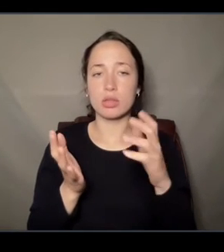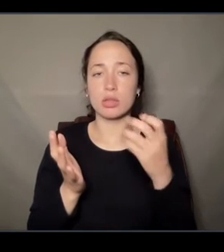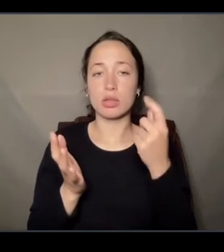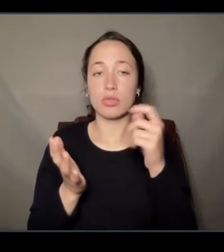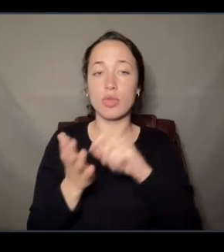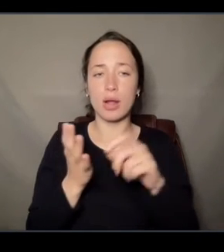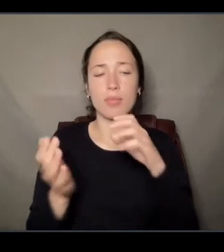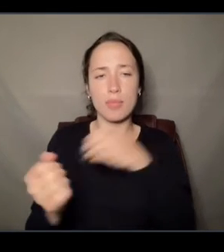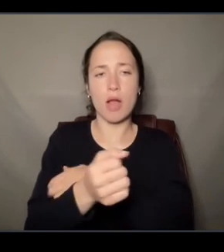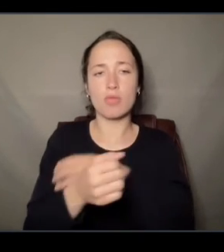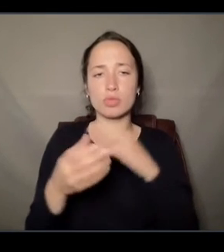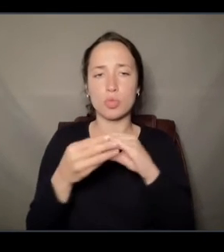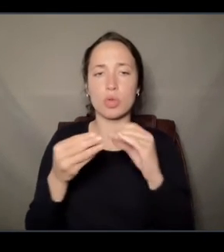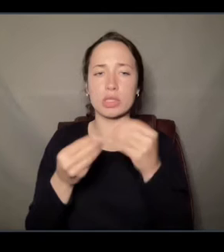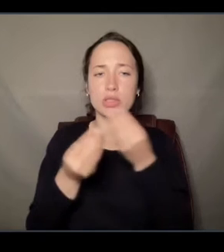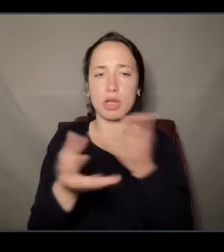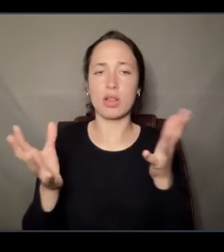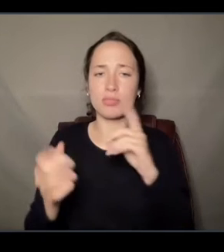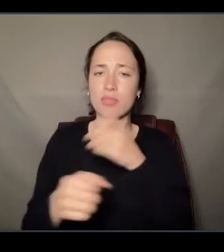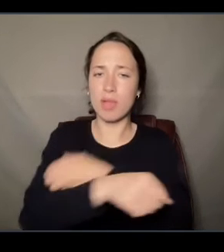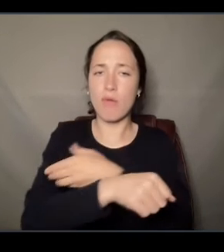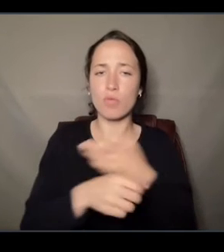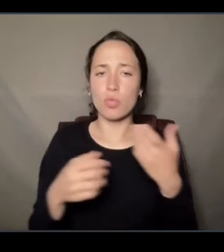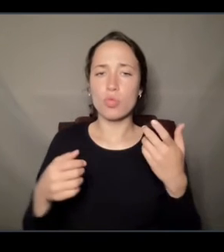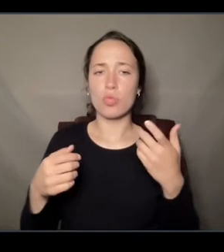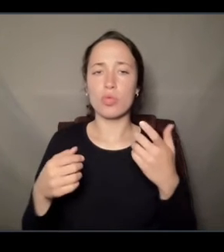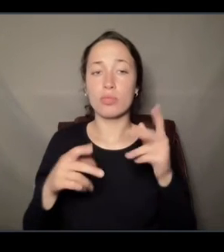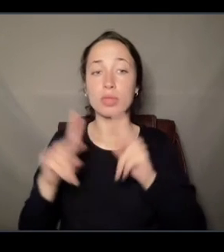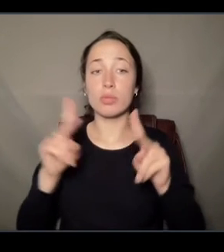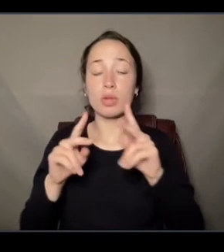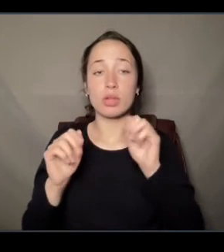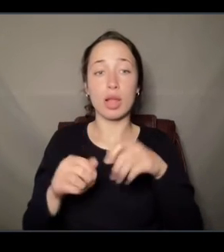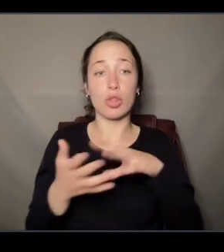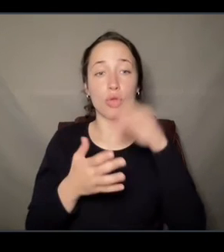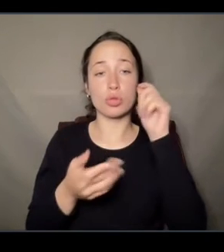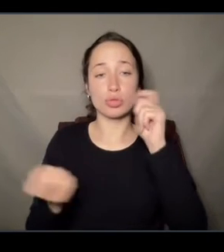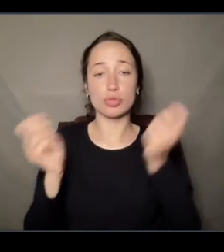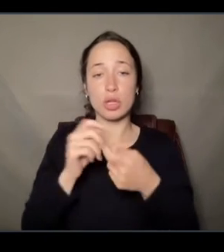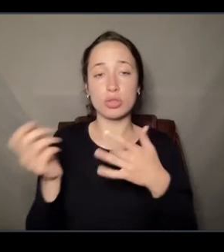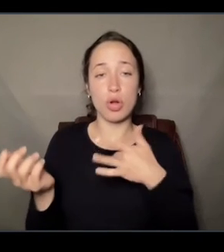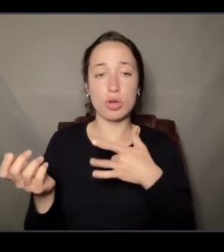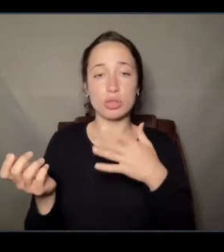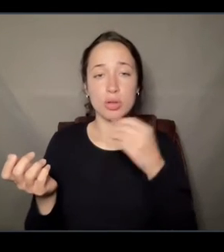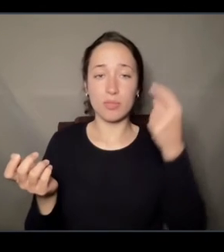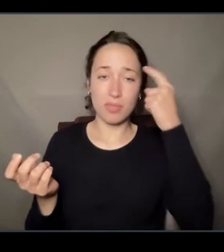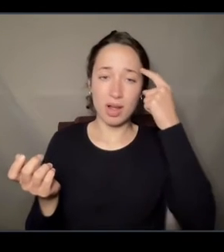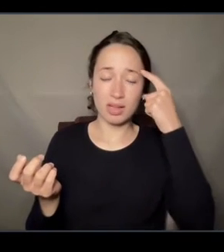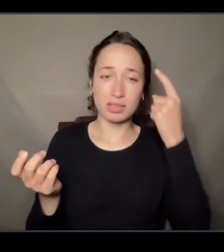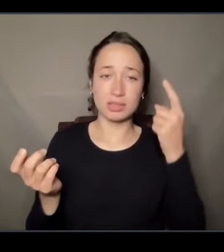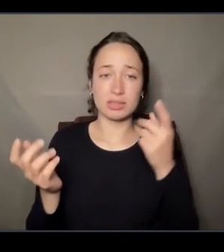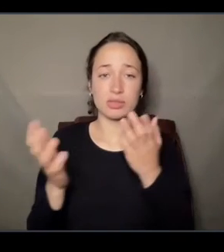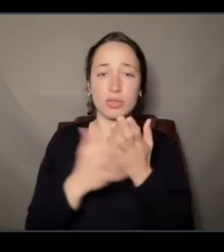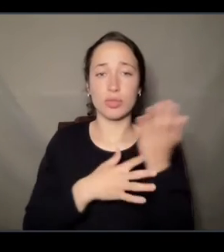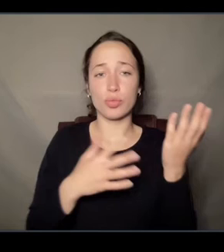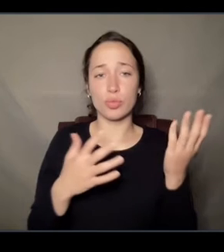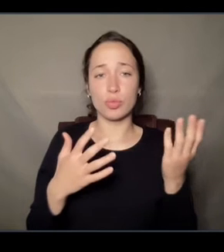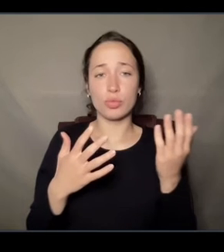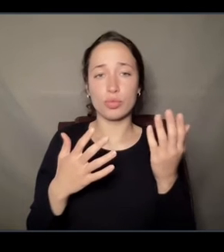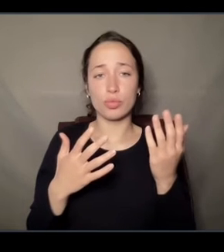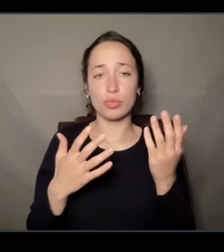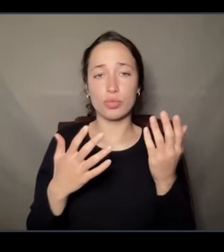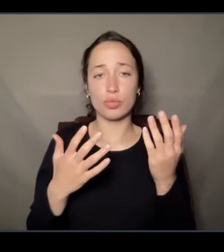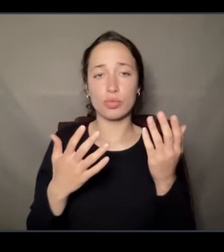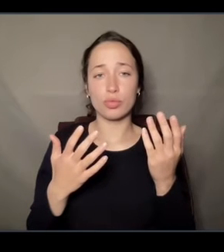powerful, storytelling is powerful, and if people can learn to change hearts and